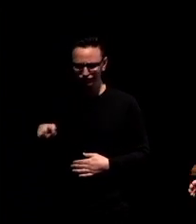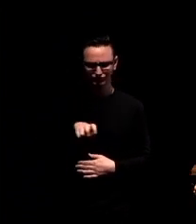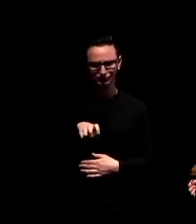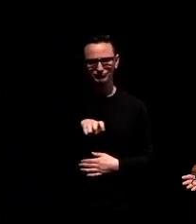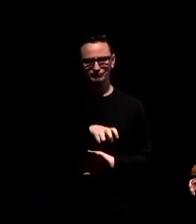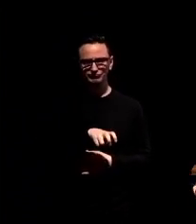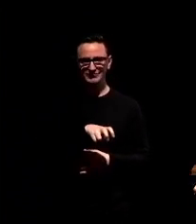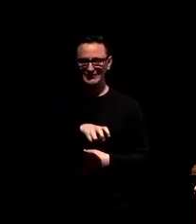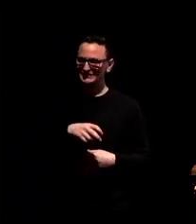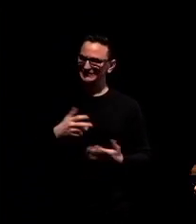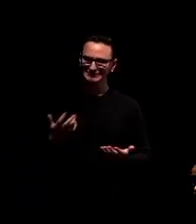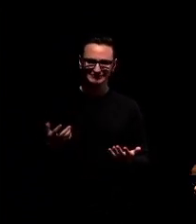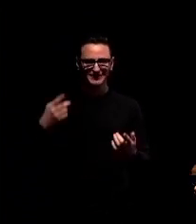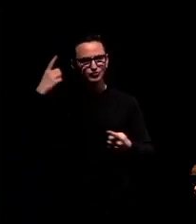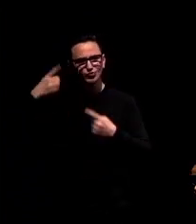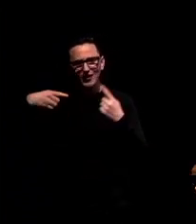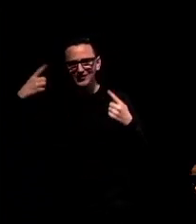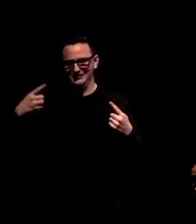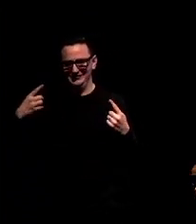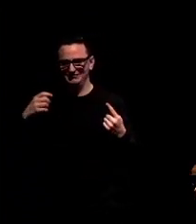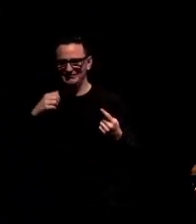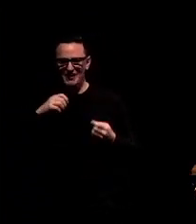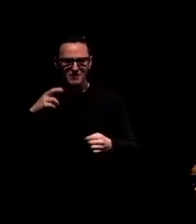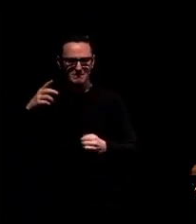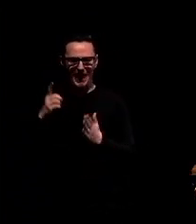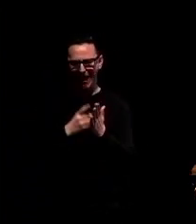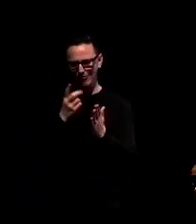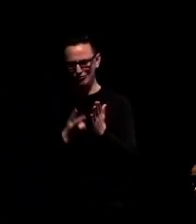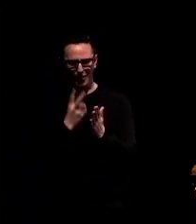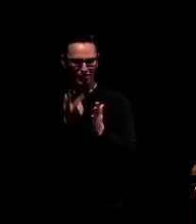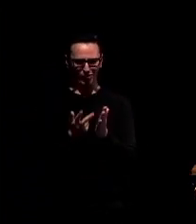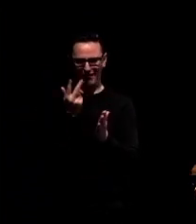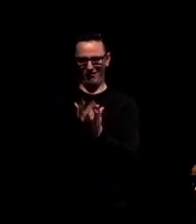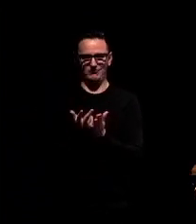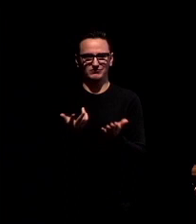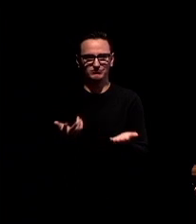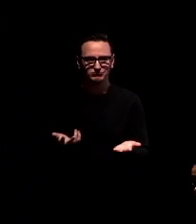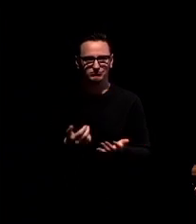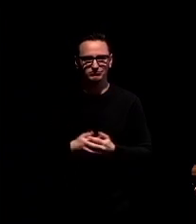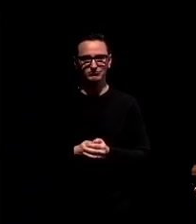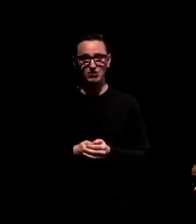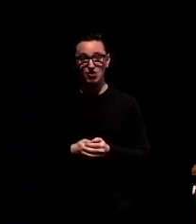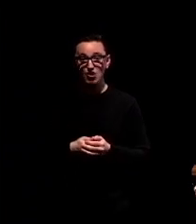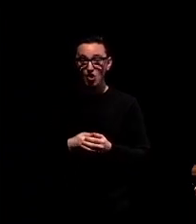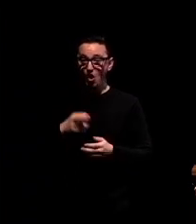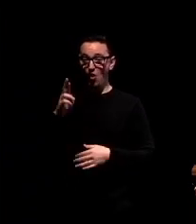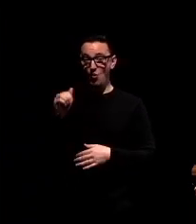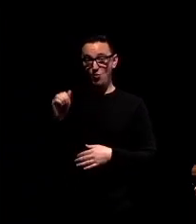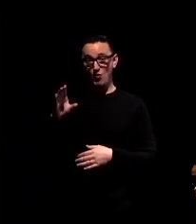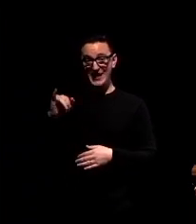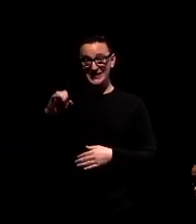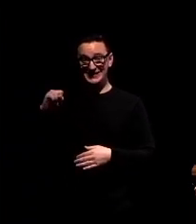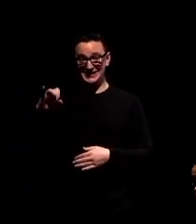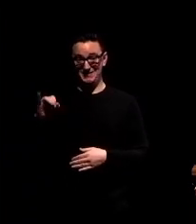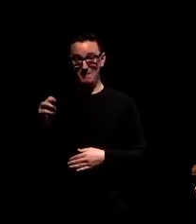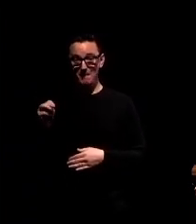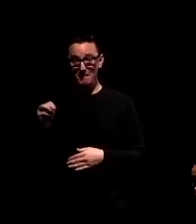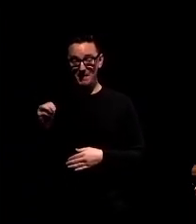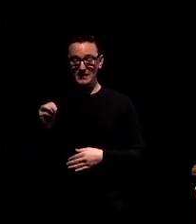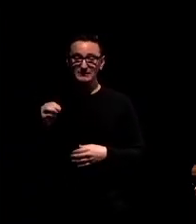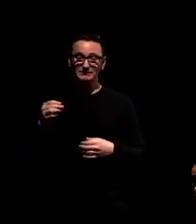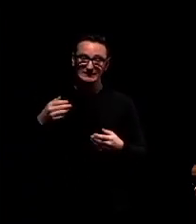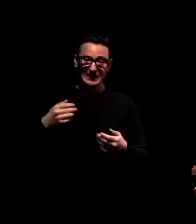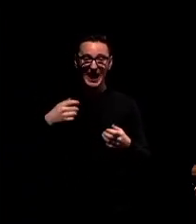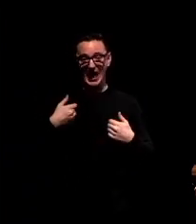was ridiculous. It would take hours. We also know that racism plays a huge role. We know that a lot of Black men are